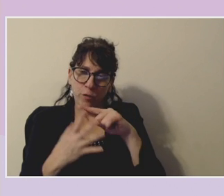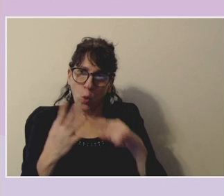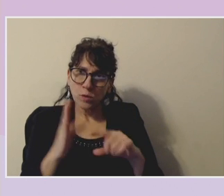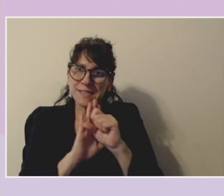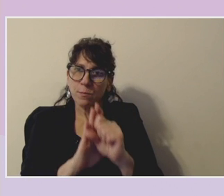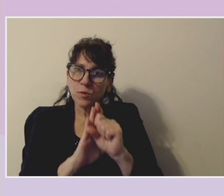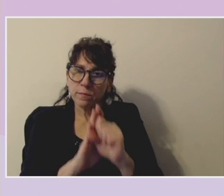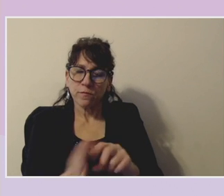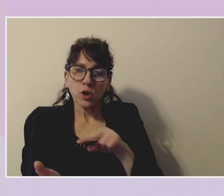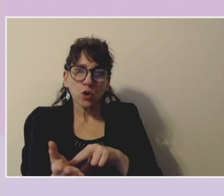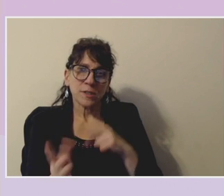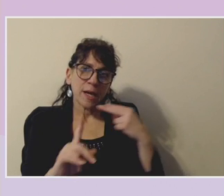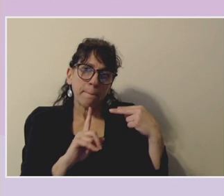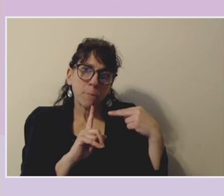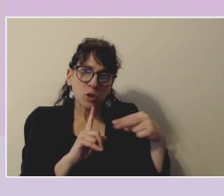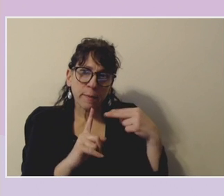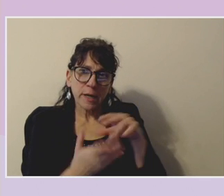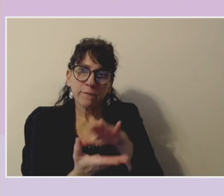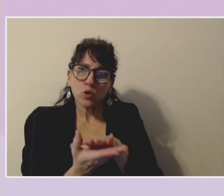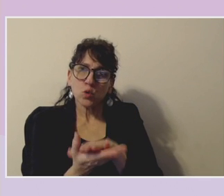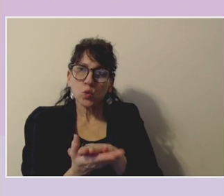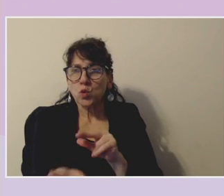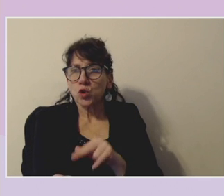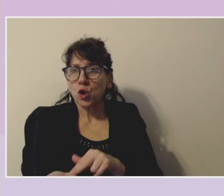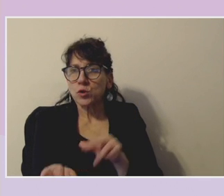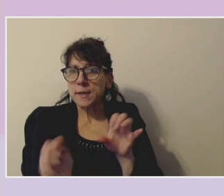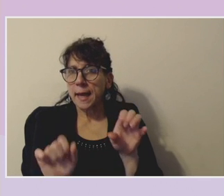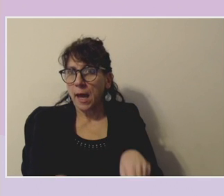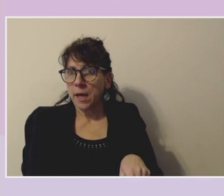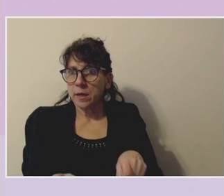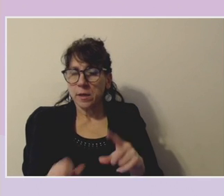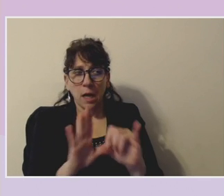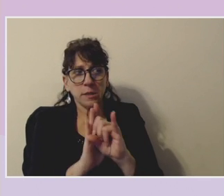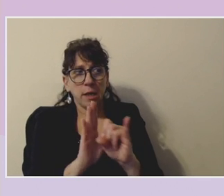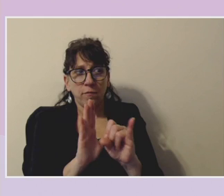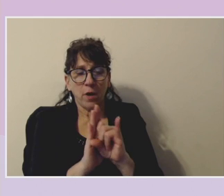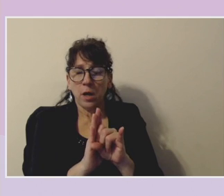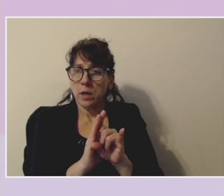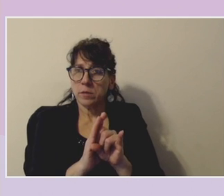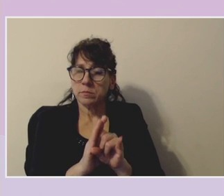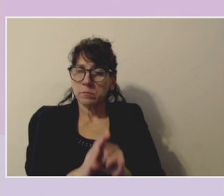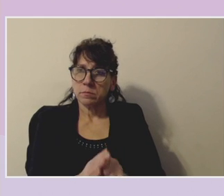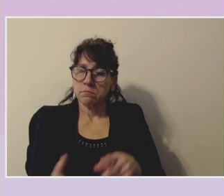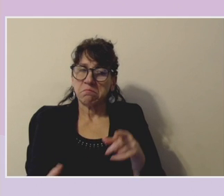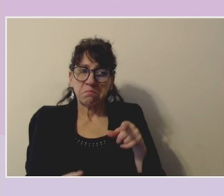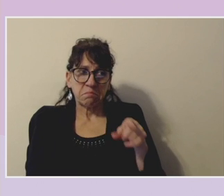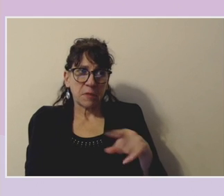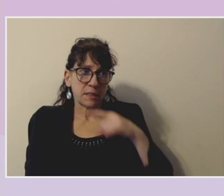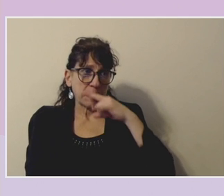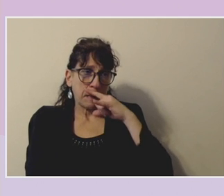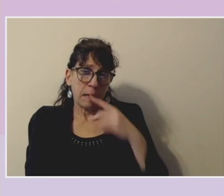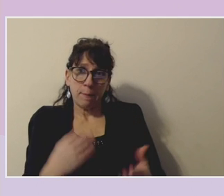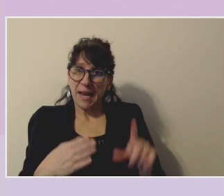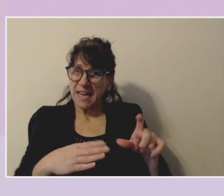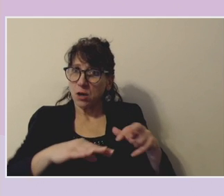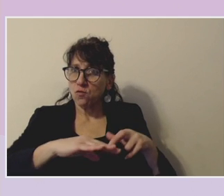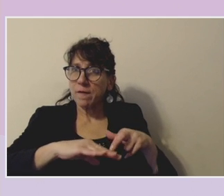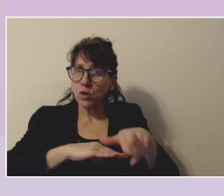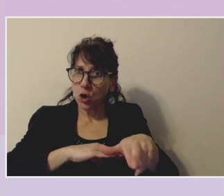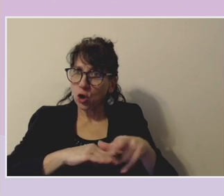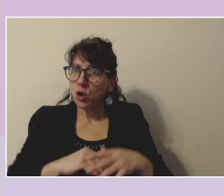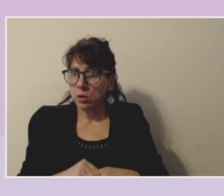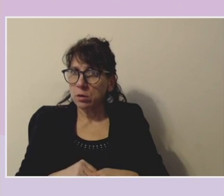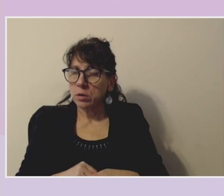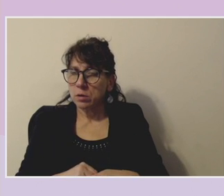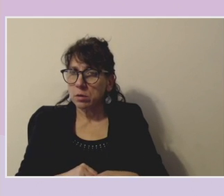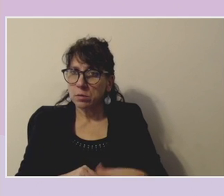what school nurses can do is identify that this is a child that may need a referral to a mental